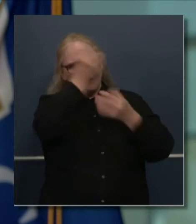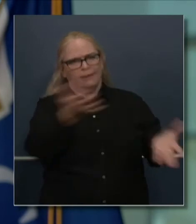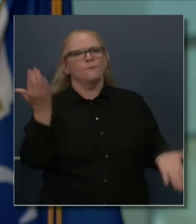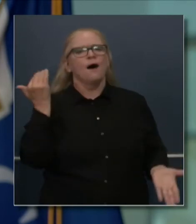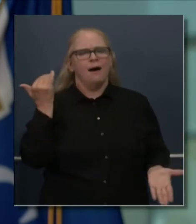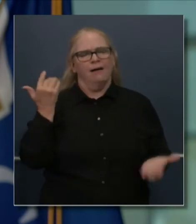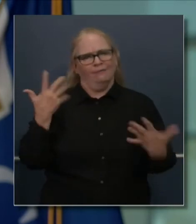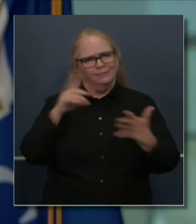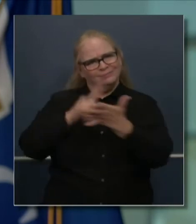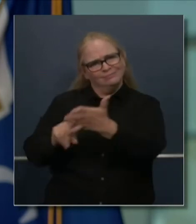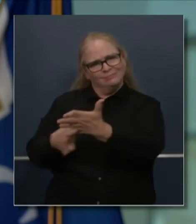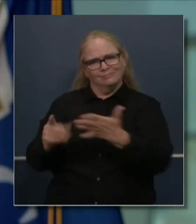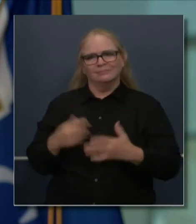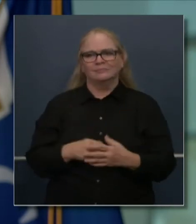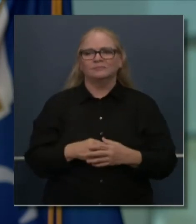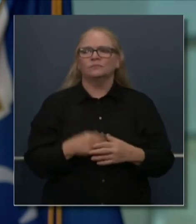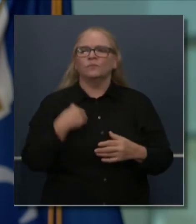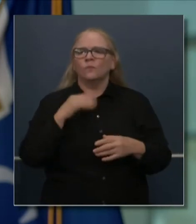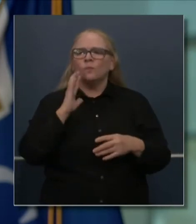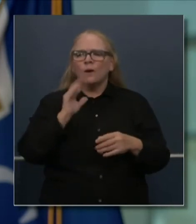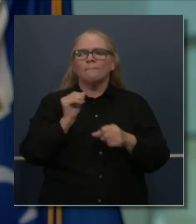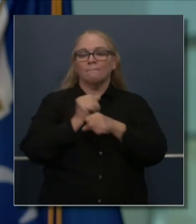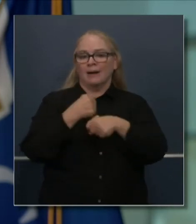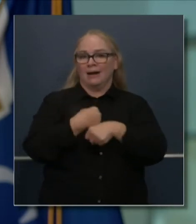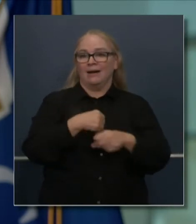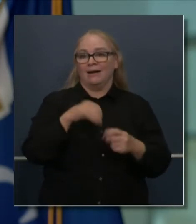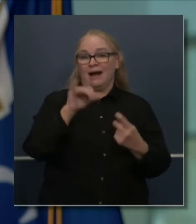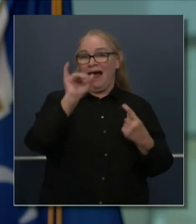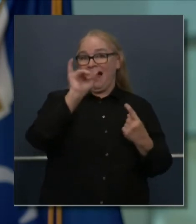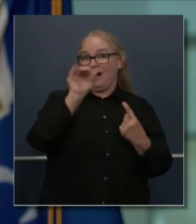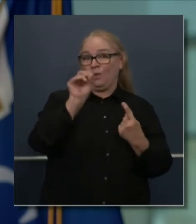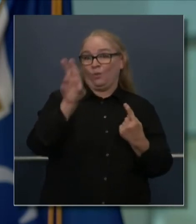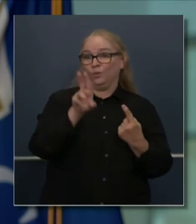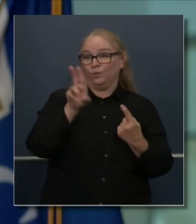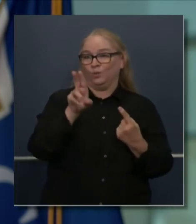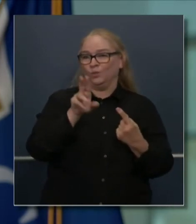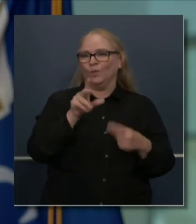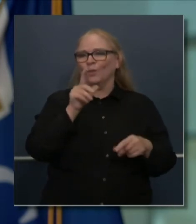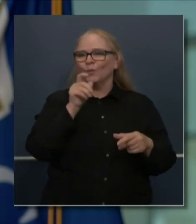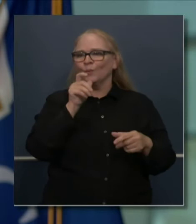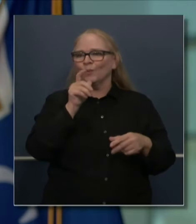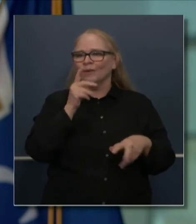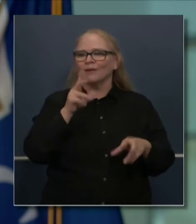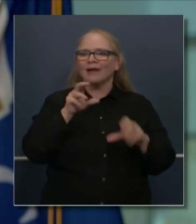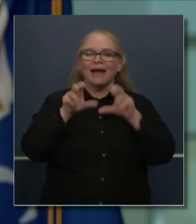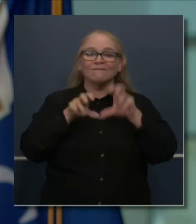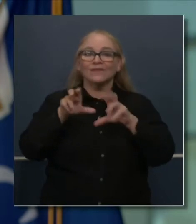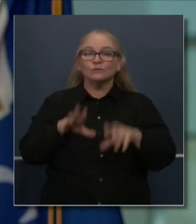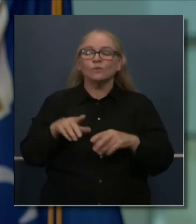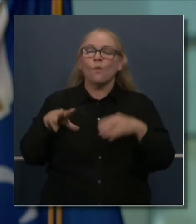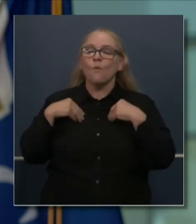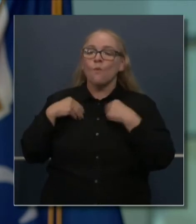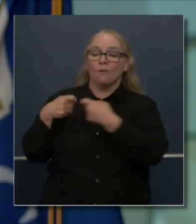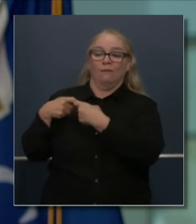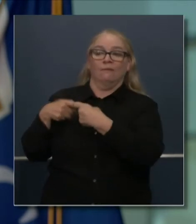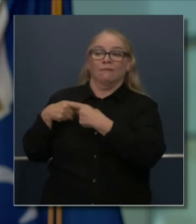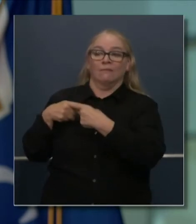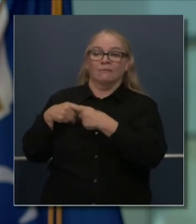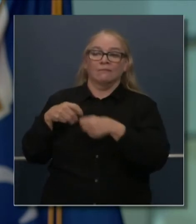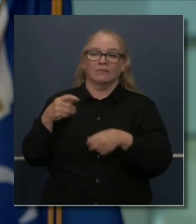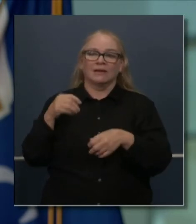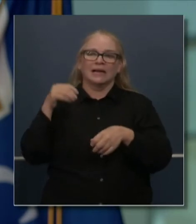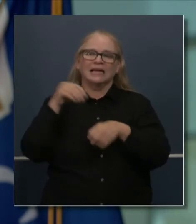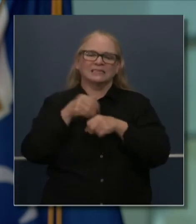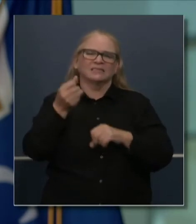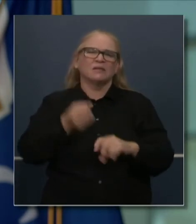notifications, and that is the IOUs, the investor-owned utilities, three of the largest, well-known, San Diego, Sempra, of